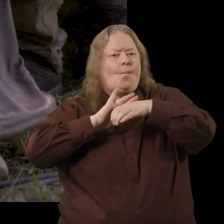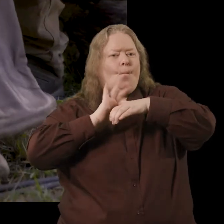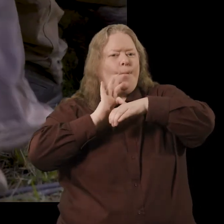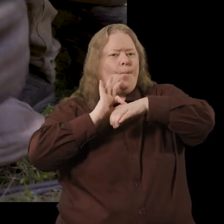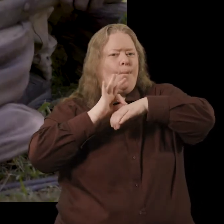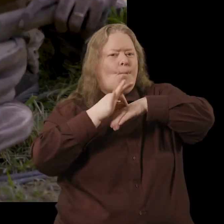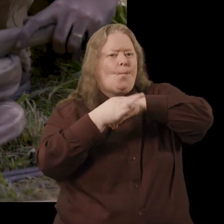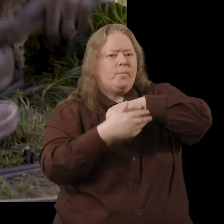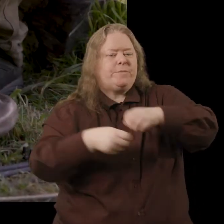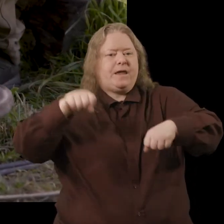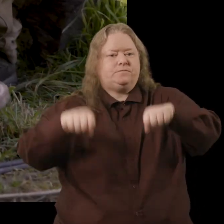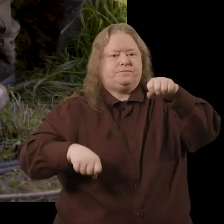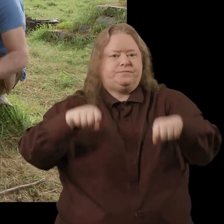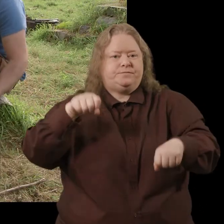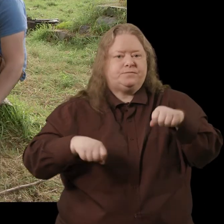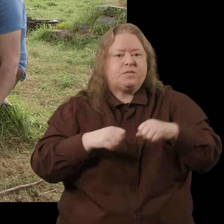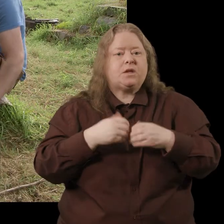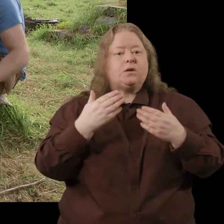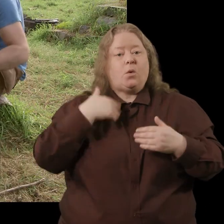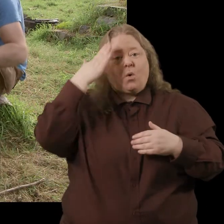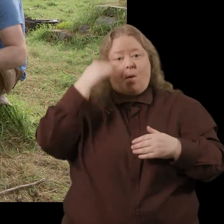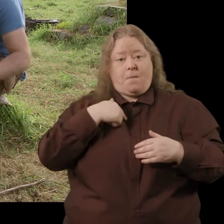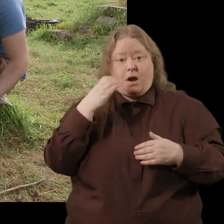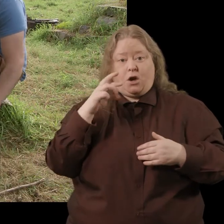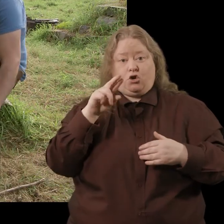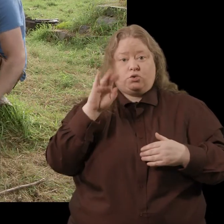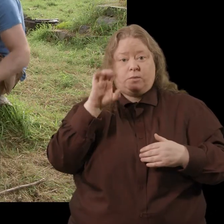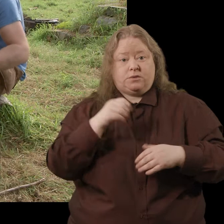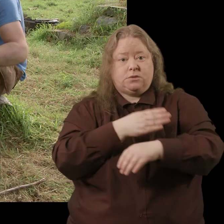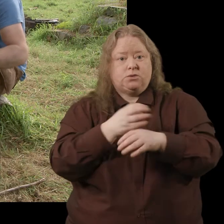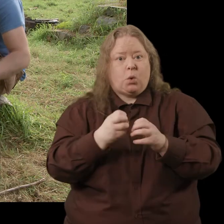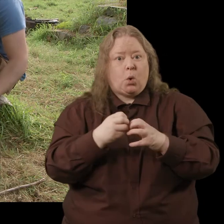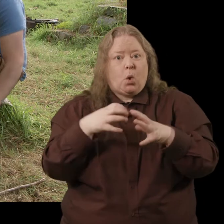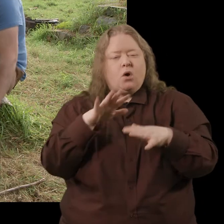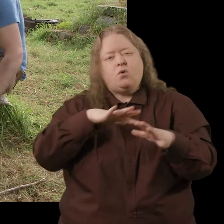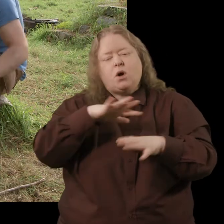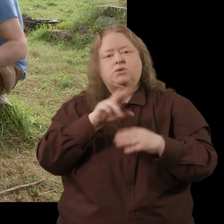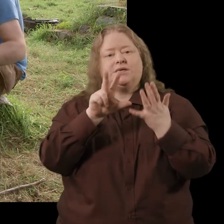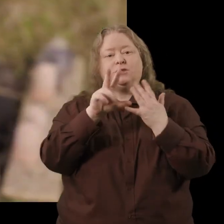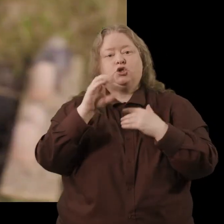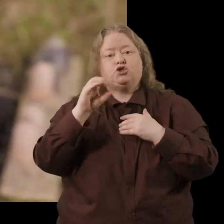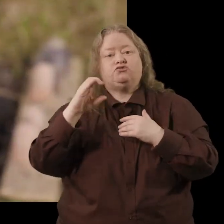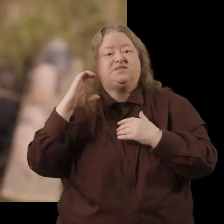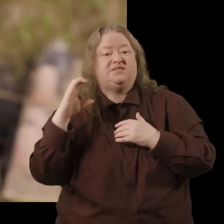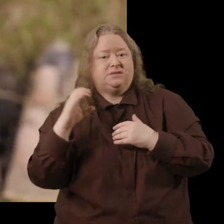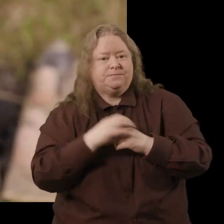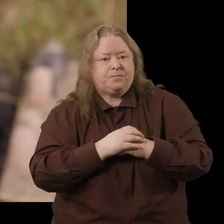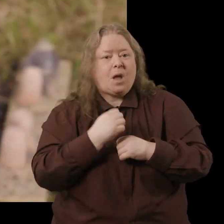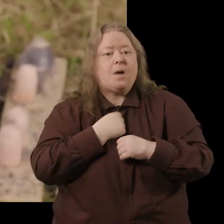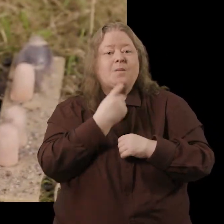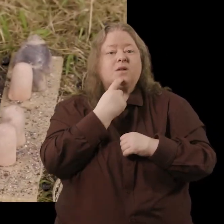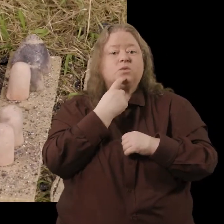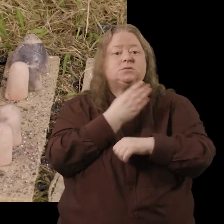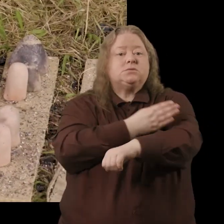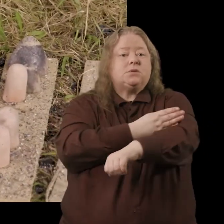of it. So I know that my crucible starts to glow at about 800 degrees. My metal will start to